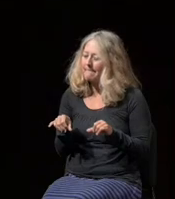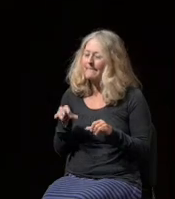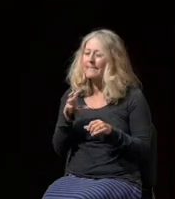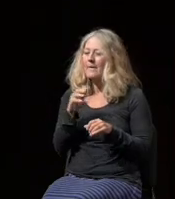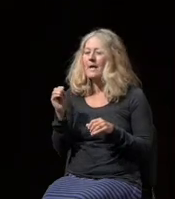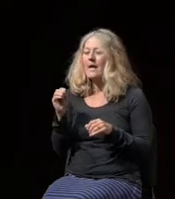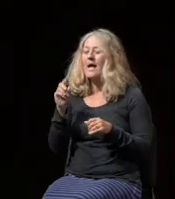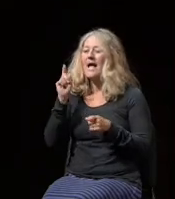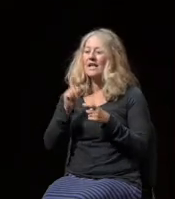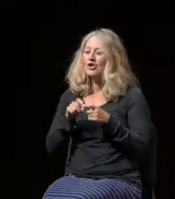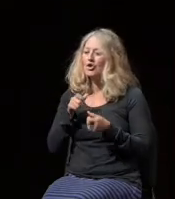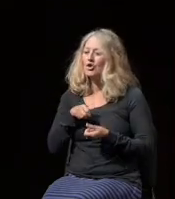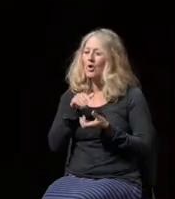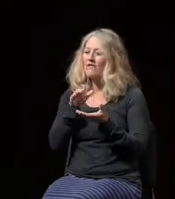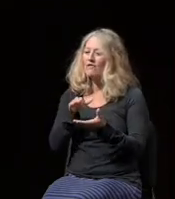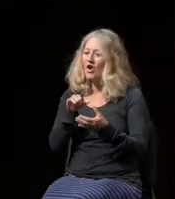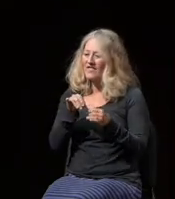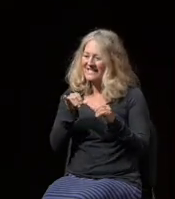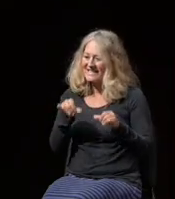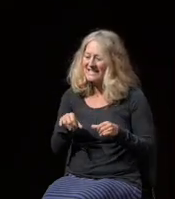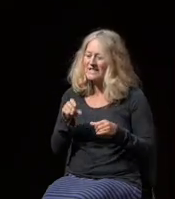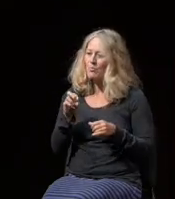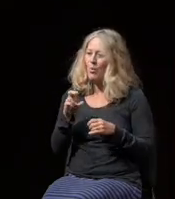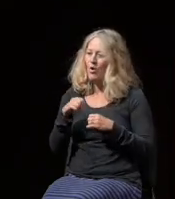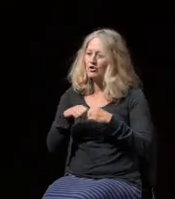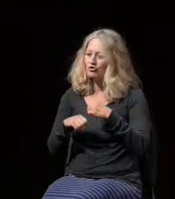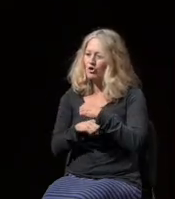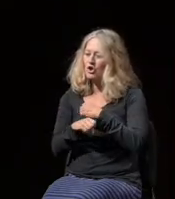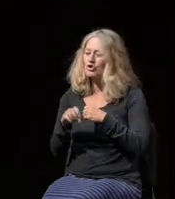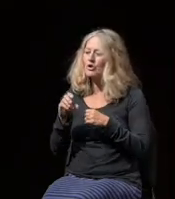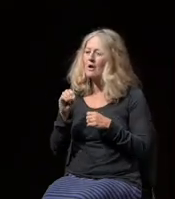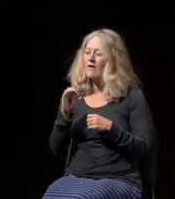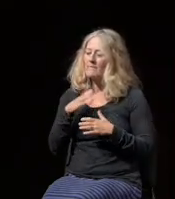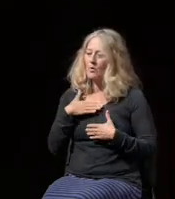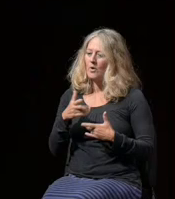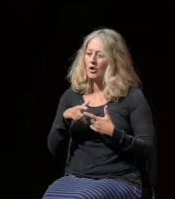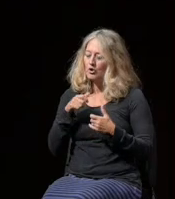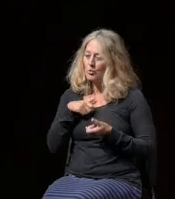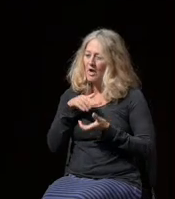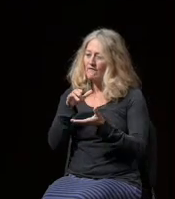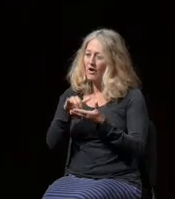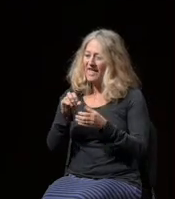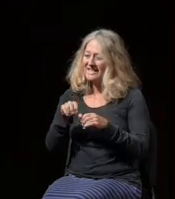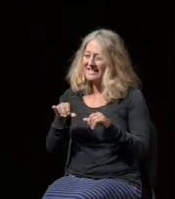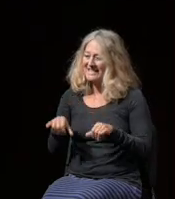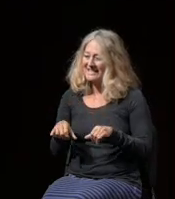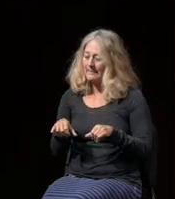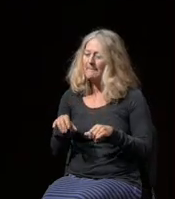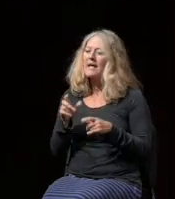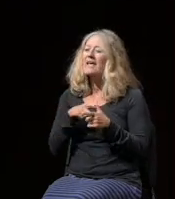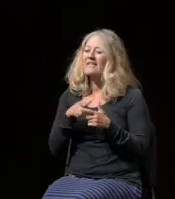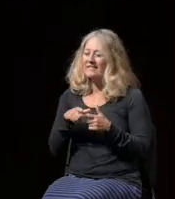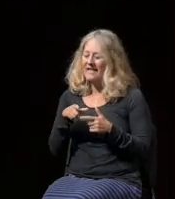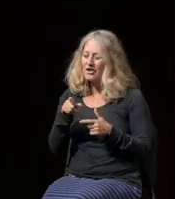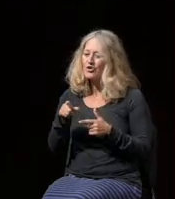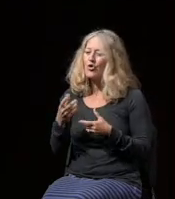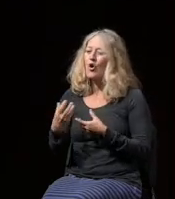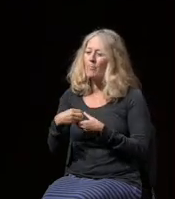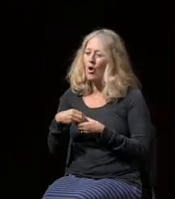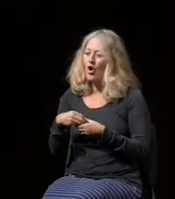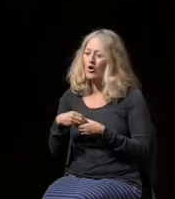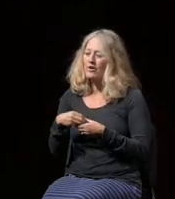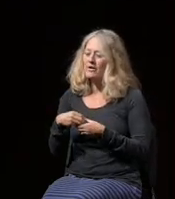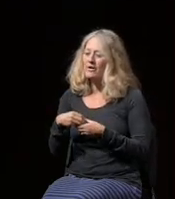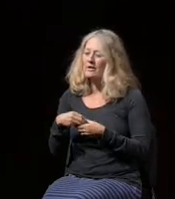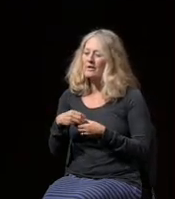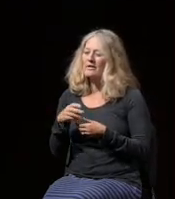And until you confront the system or the structure, being willing to confront that system or the structure, then you're a part of it, you know,